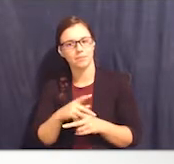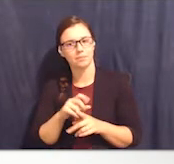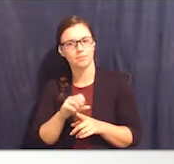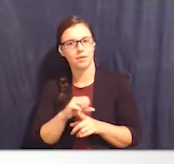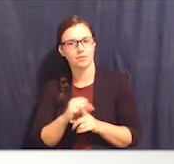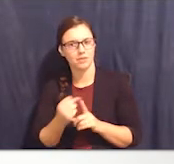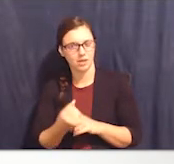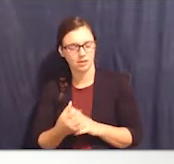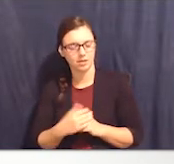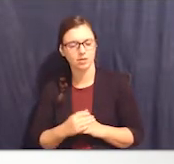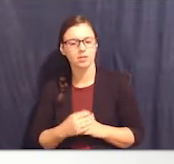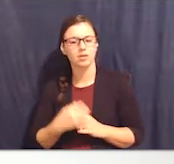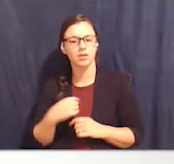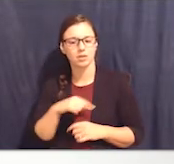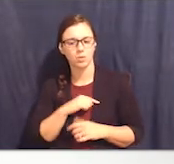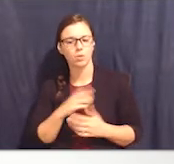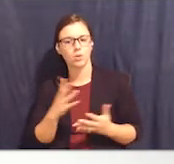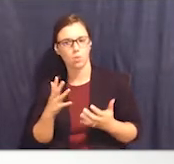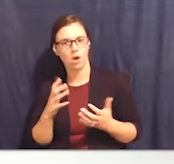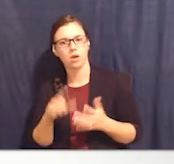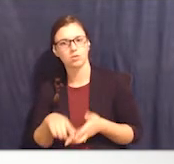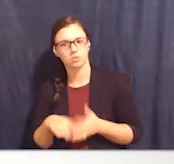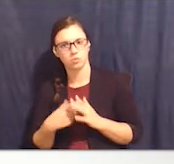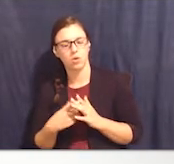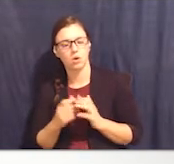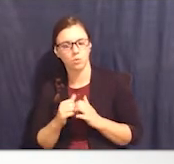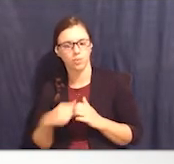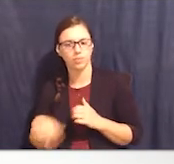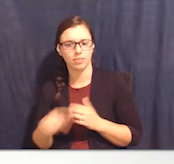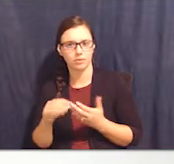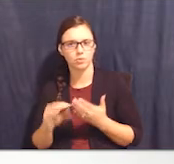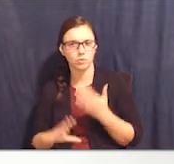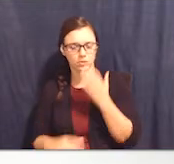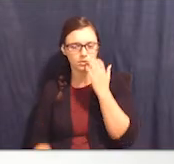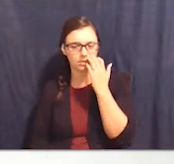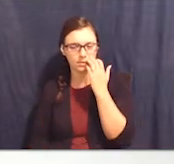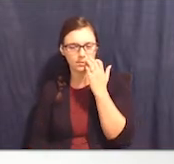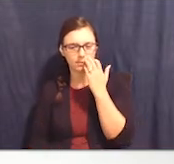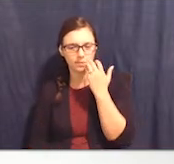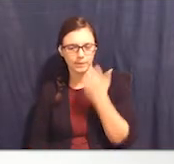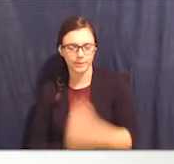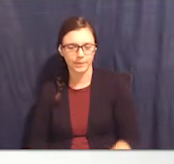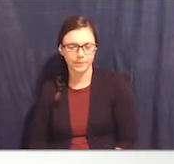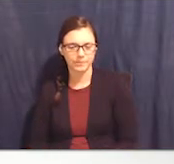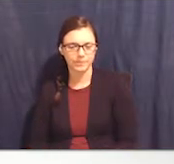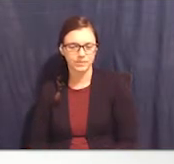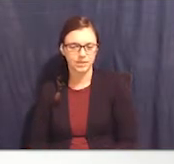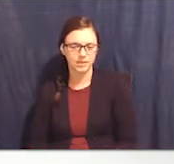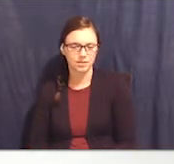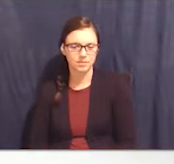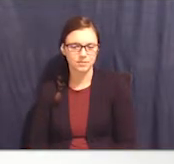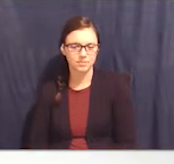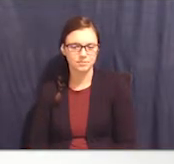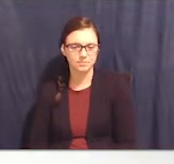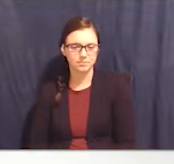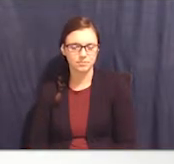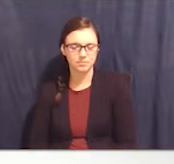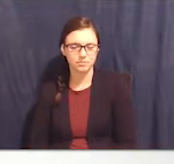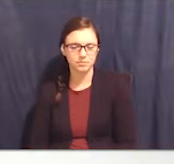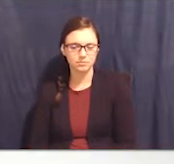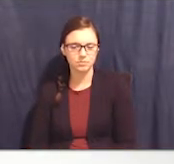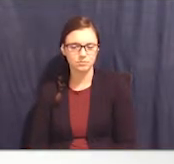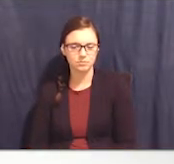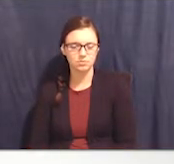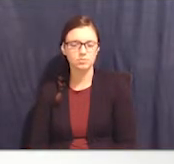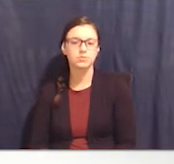just like any other club in a high school. So they have to send us an application with how